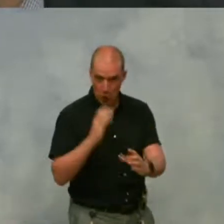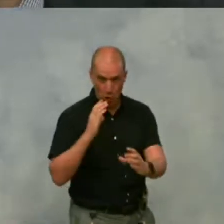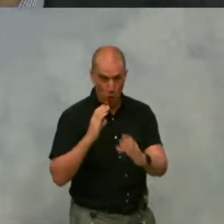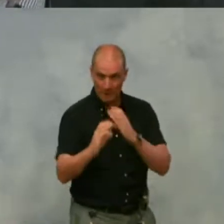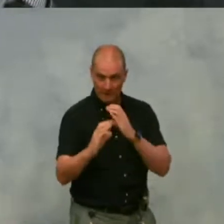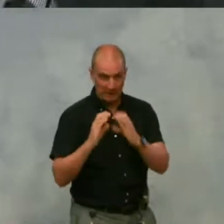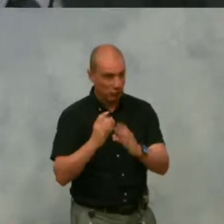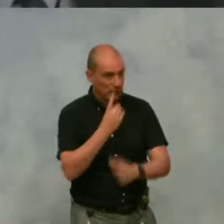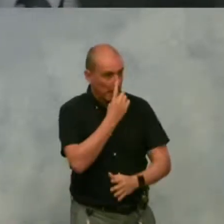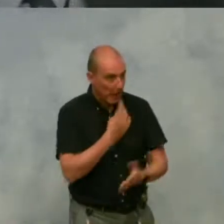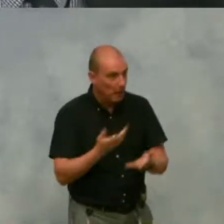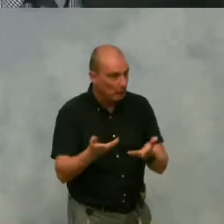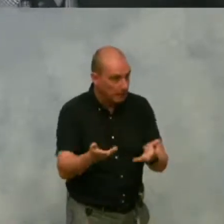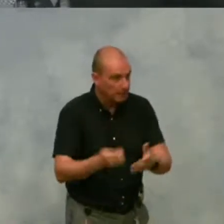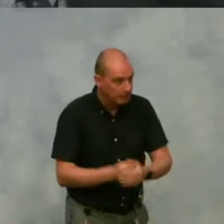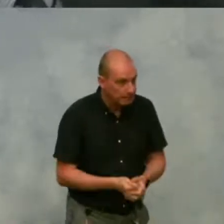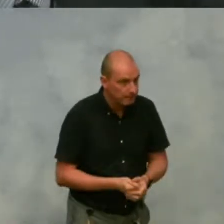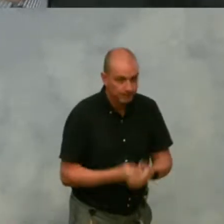Thank you.